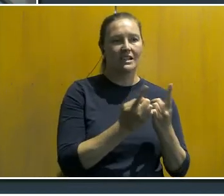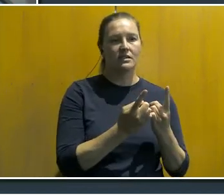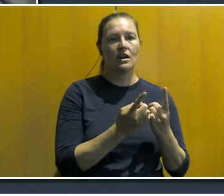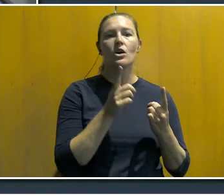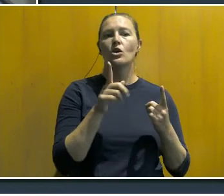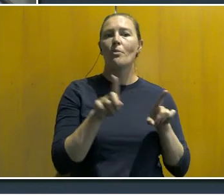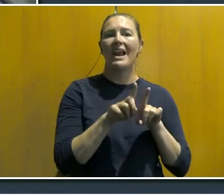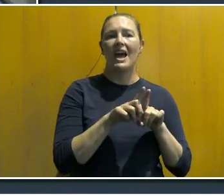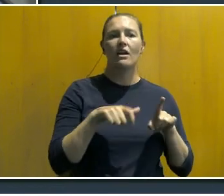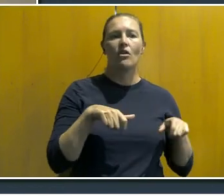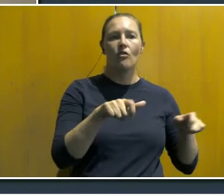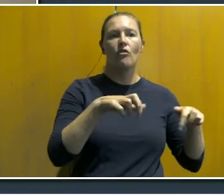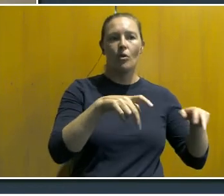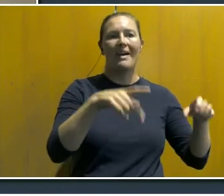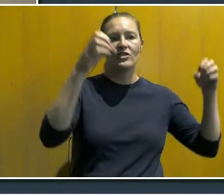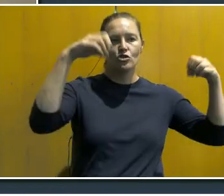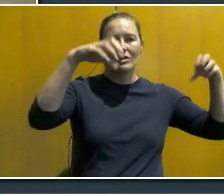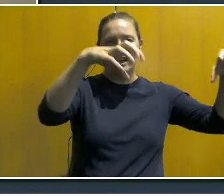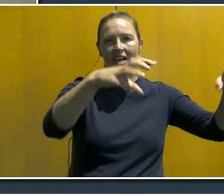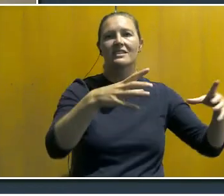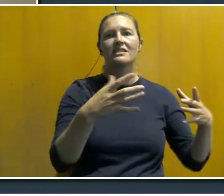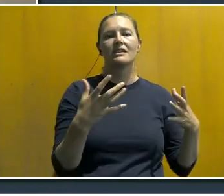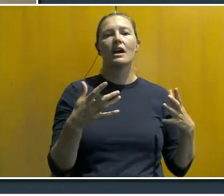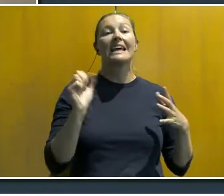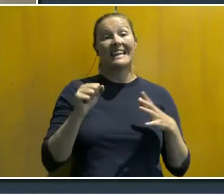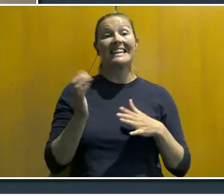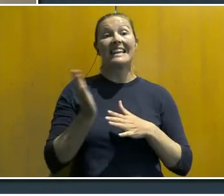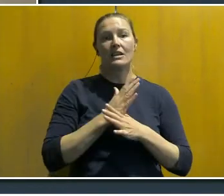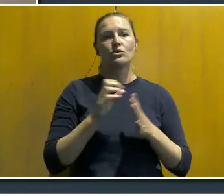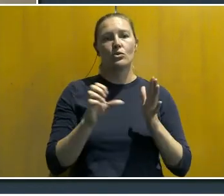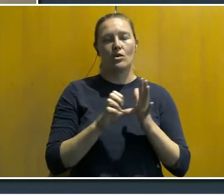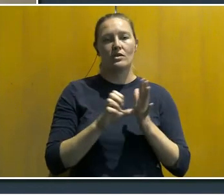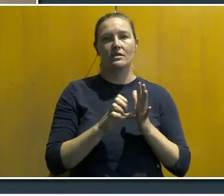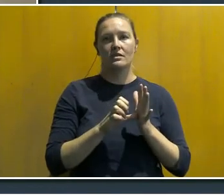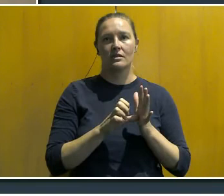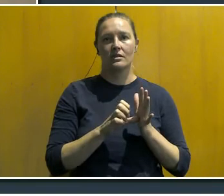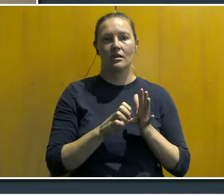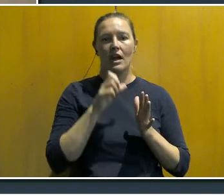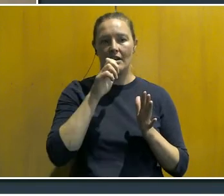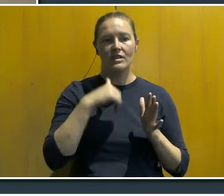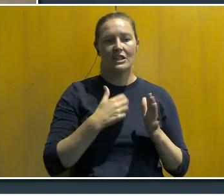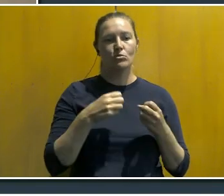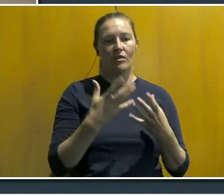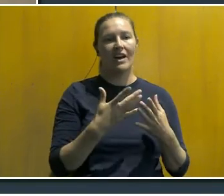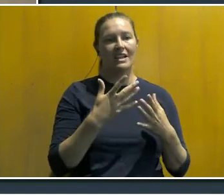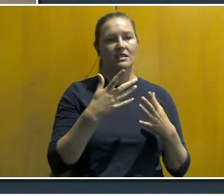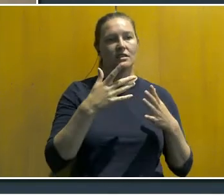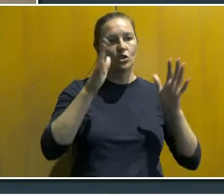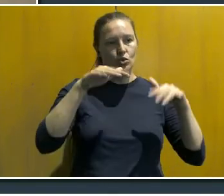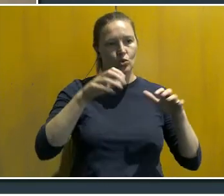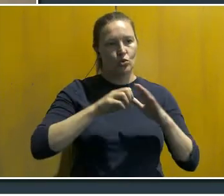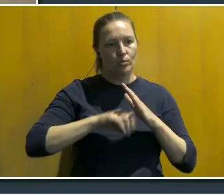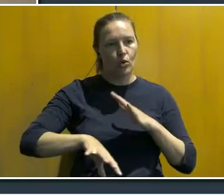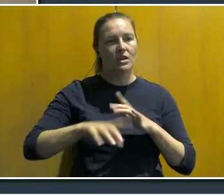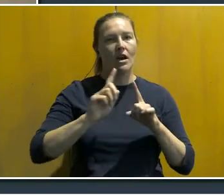footpaths, street lights, Yeah. the initial cost for infrastructure. Yeah. If you had to provide sewerage and stormwater, there'd